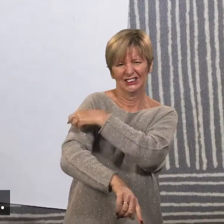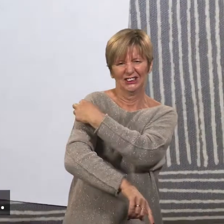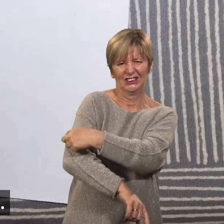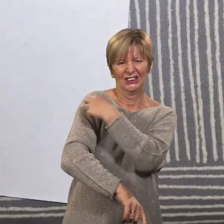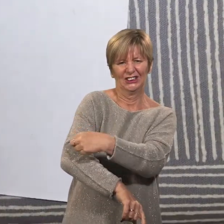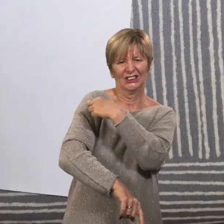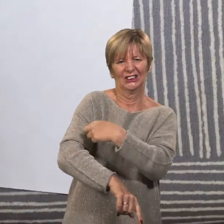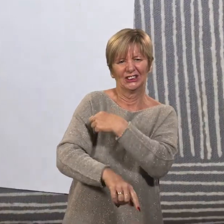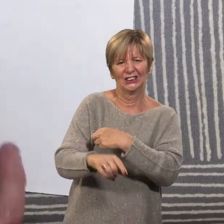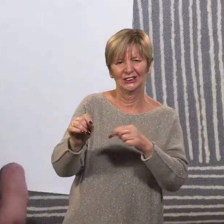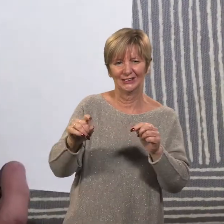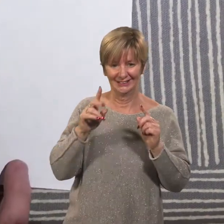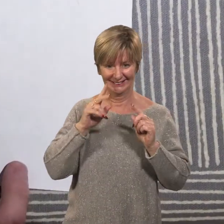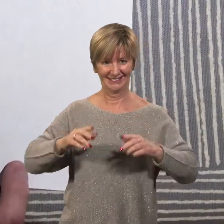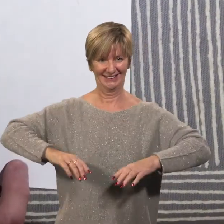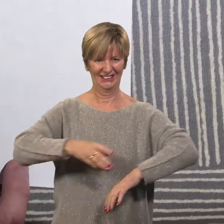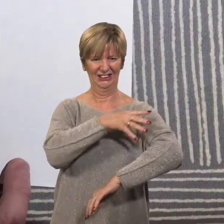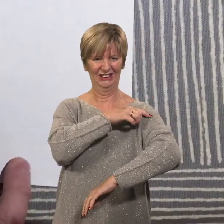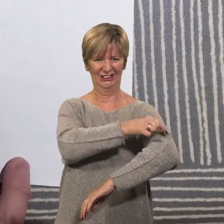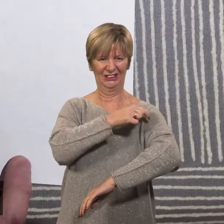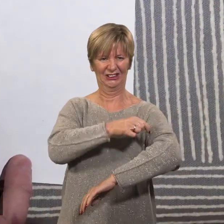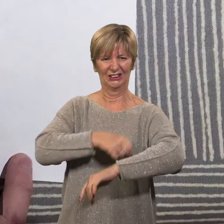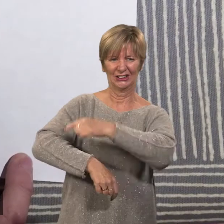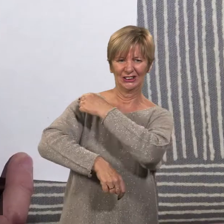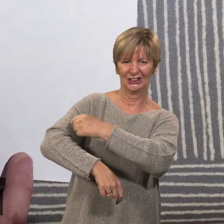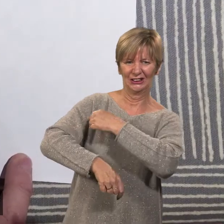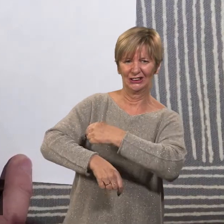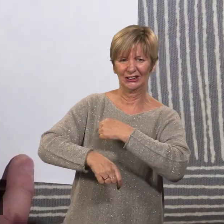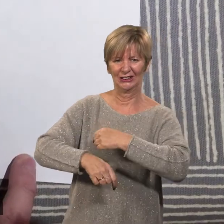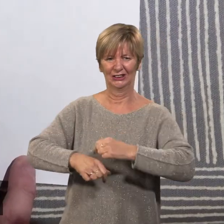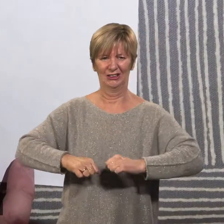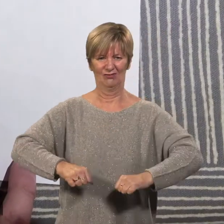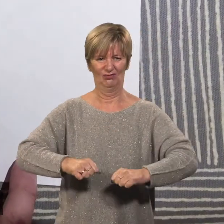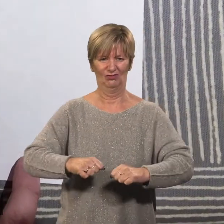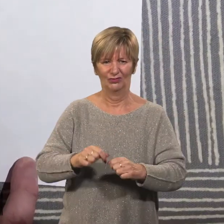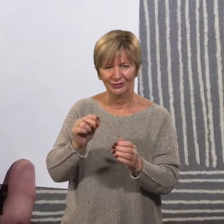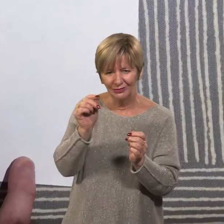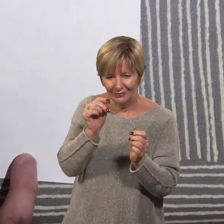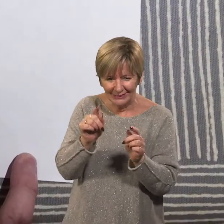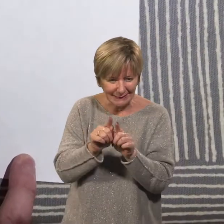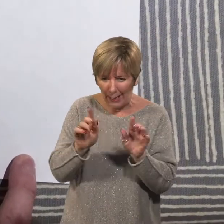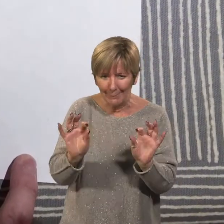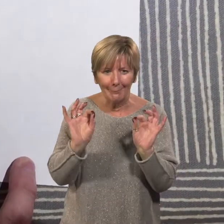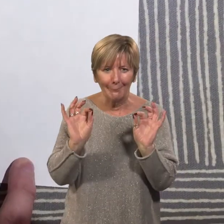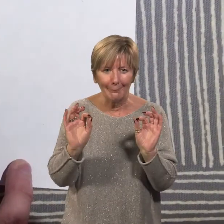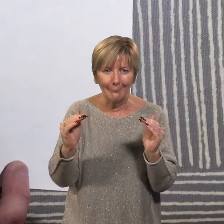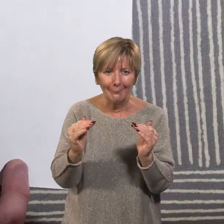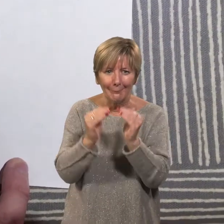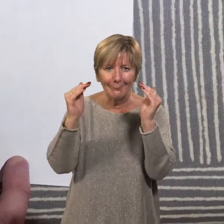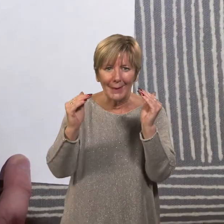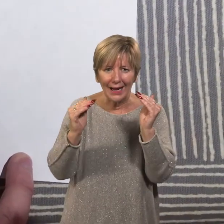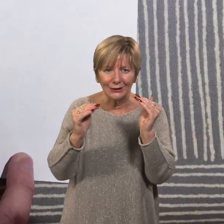raggedy sleeve. Okay, so that's one of our arms. And then we'll do the same with this arm. So from the top of the arm down to the